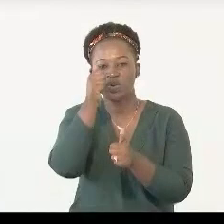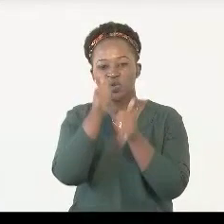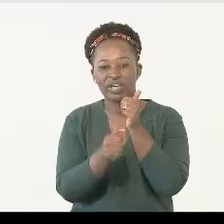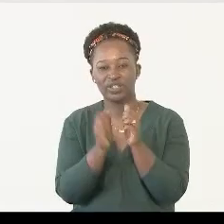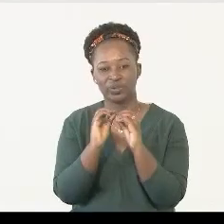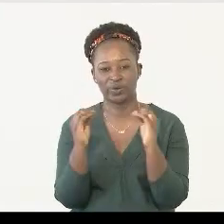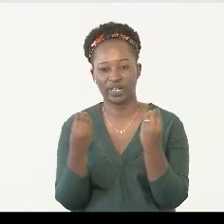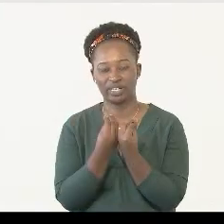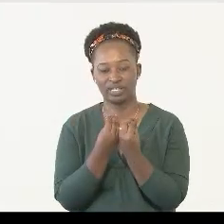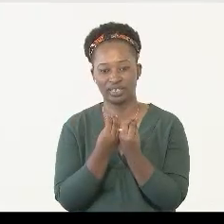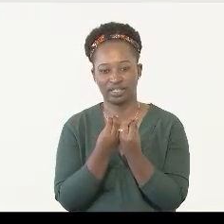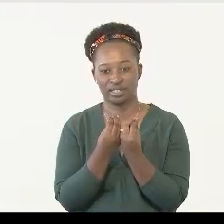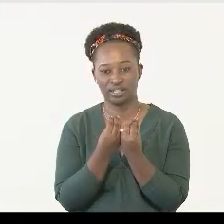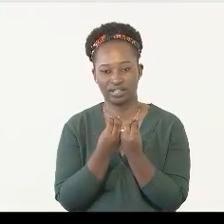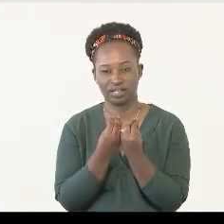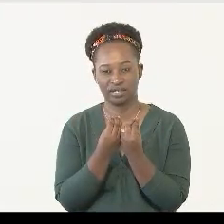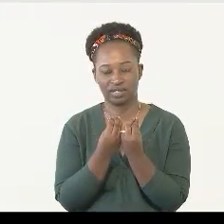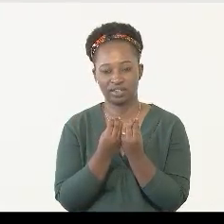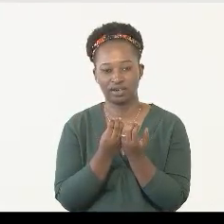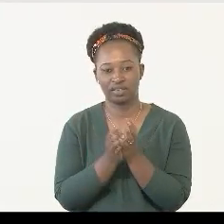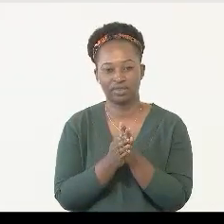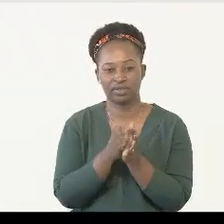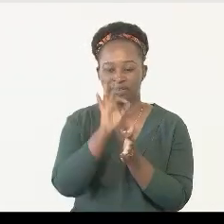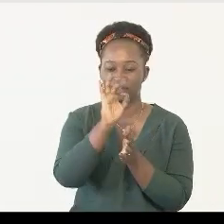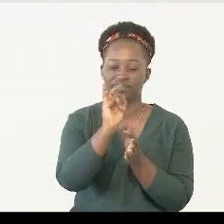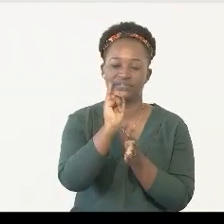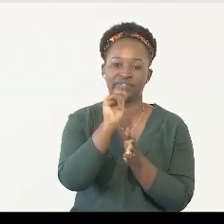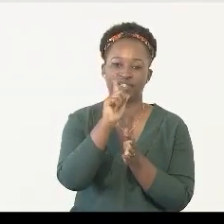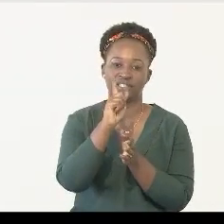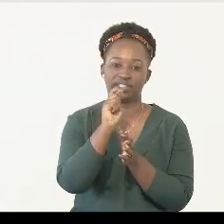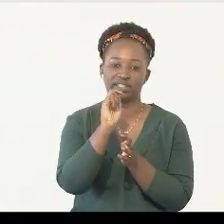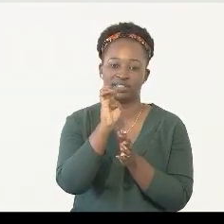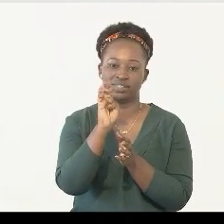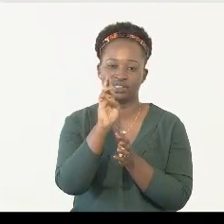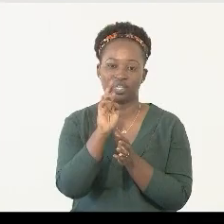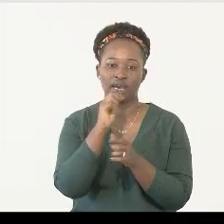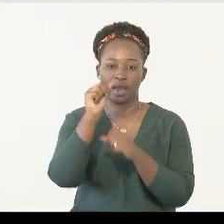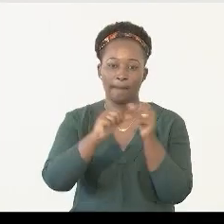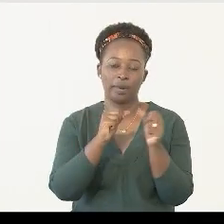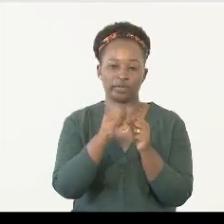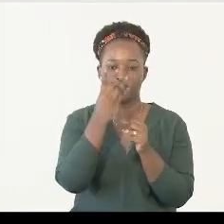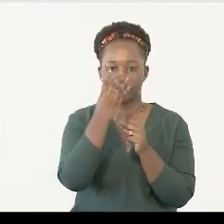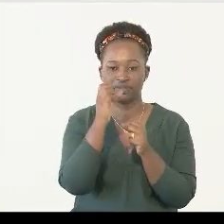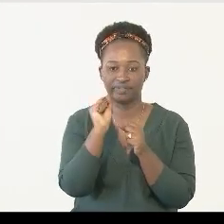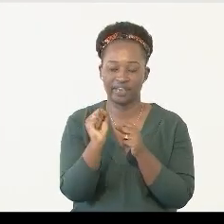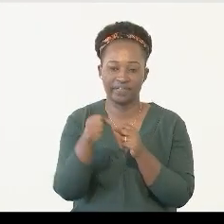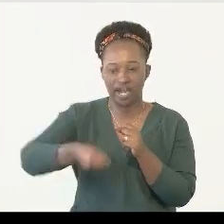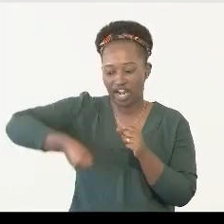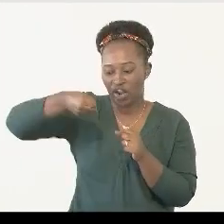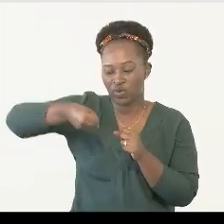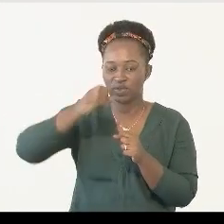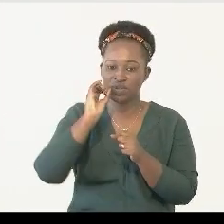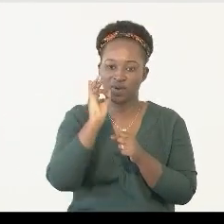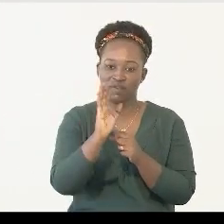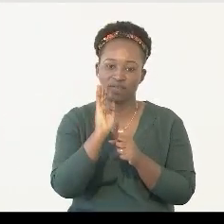organs filter about 45 gallons of blood per day? Which organs in